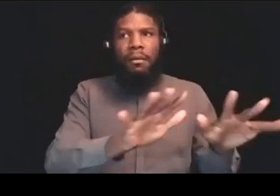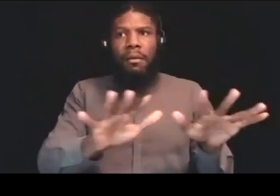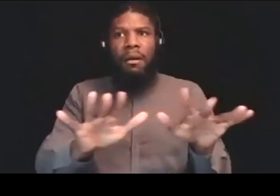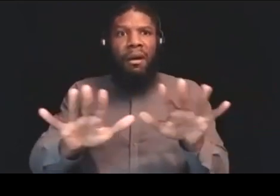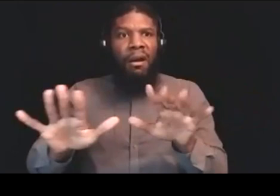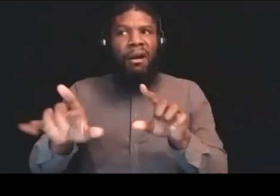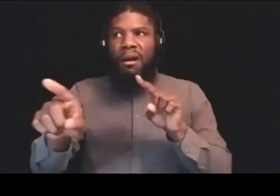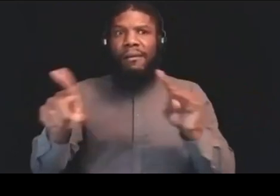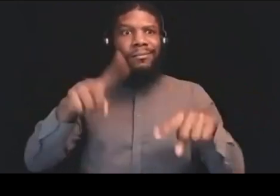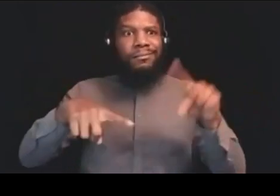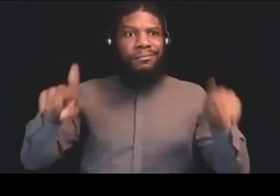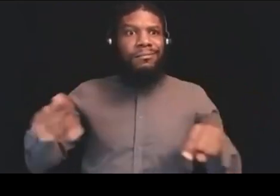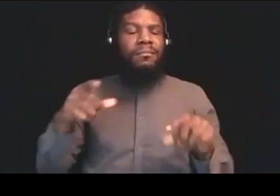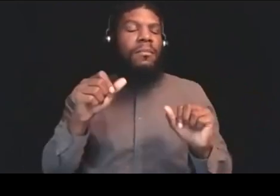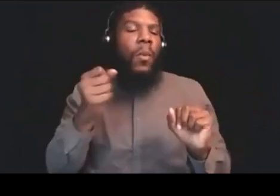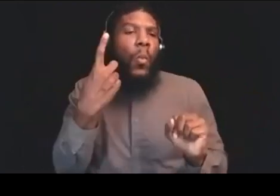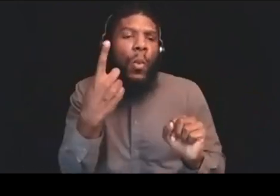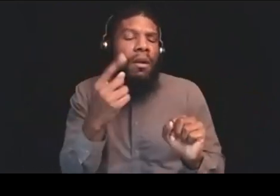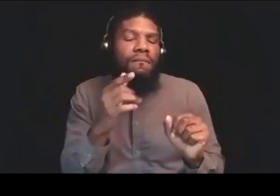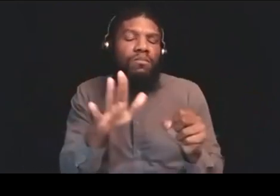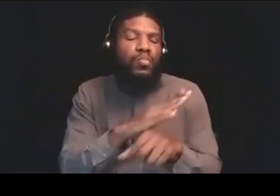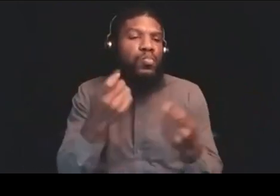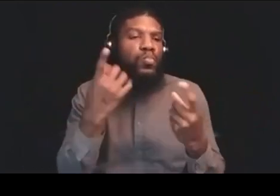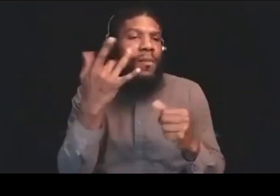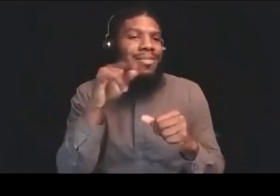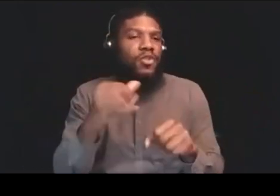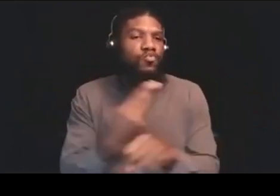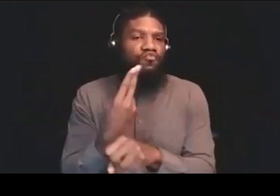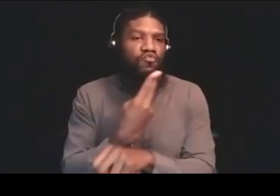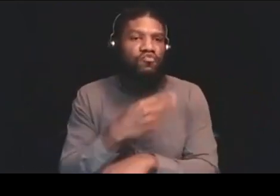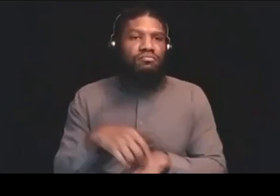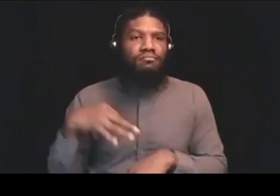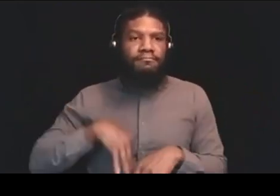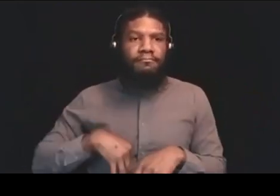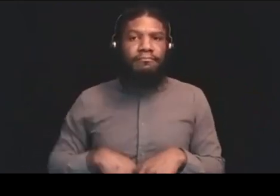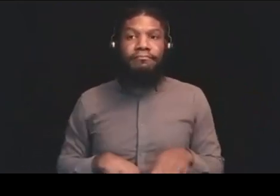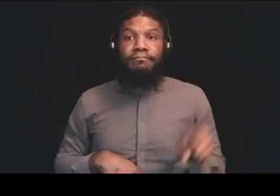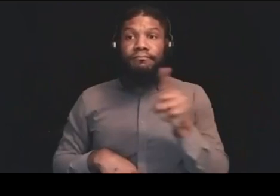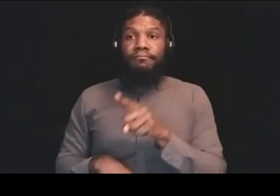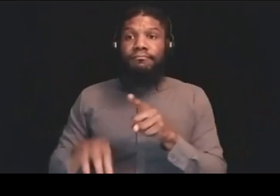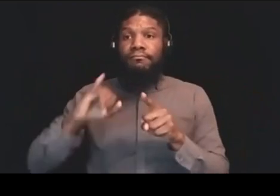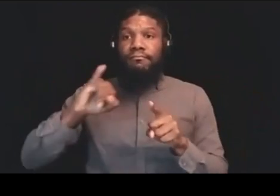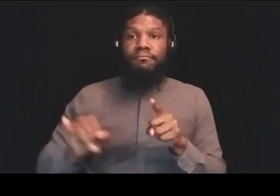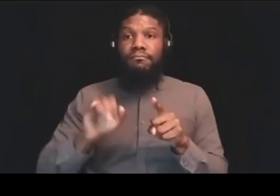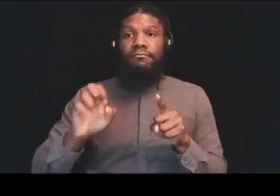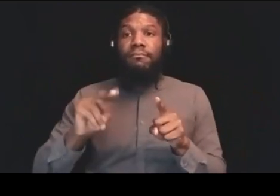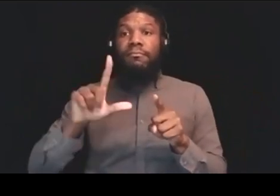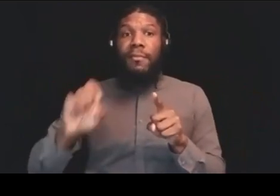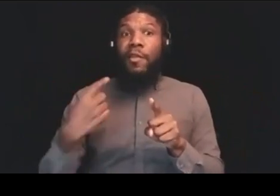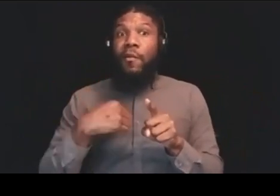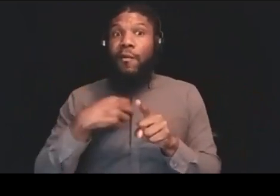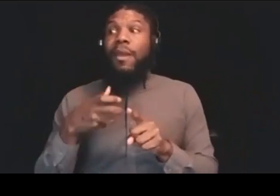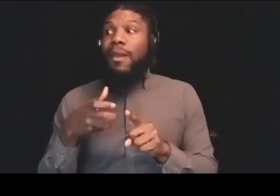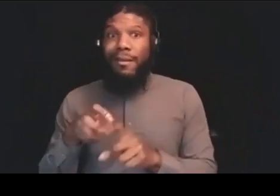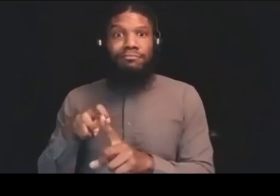that would be really useful. Yeah, I mean, we can definitely have, you know, when we get a website coordinator, one thing we can look